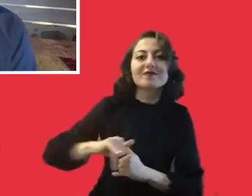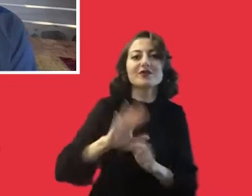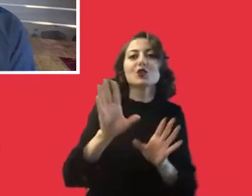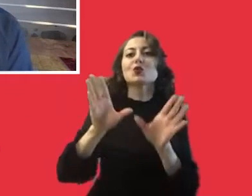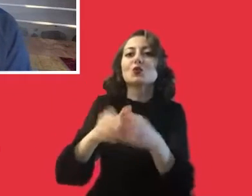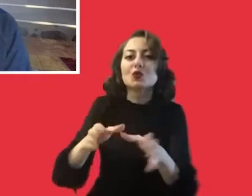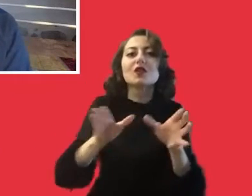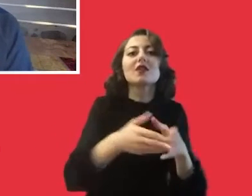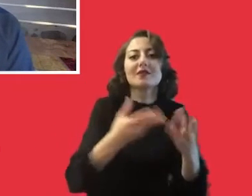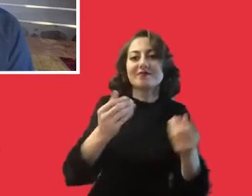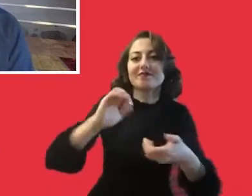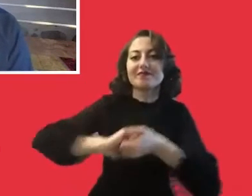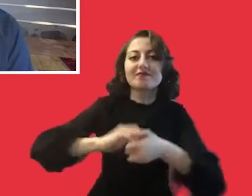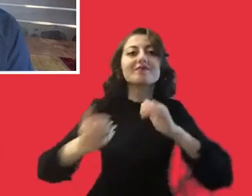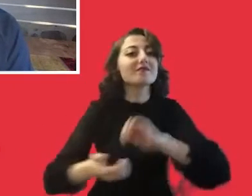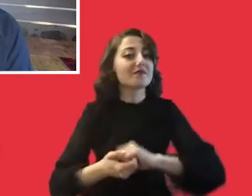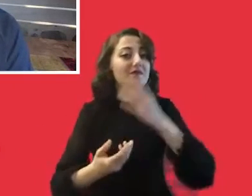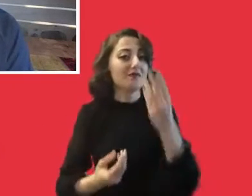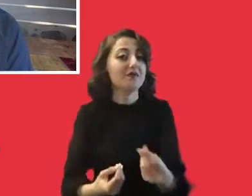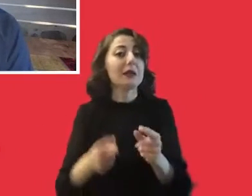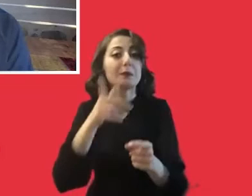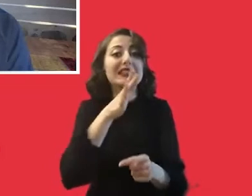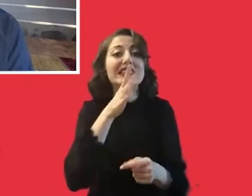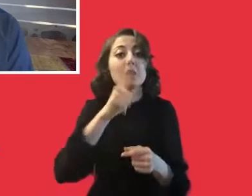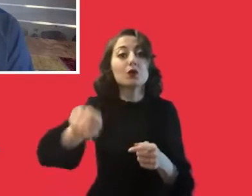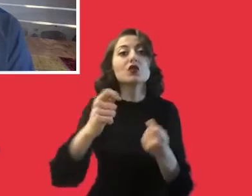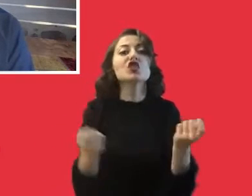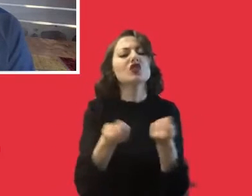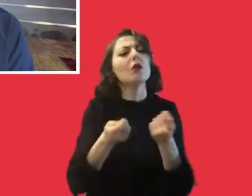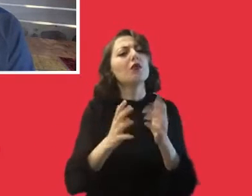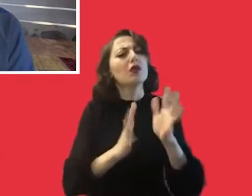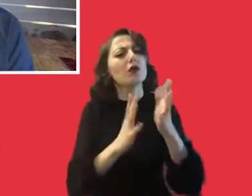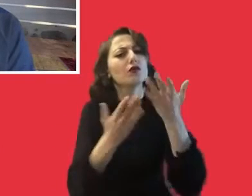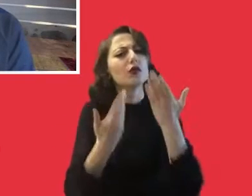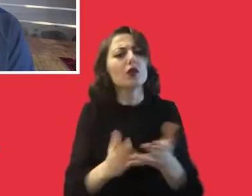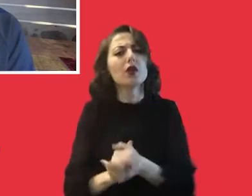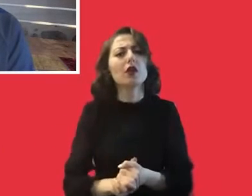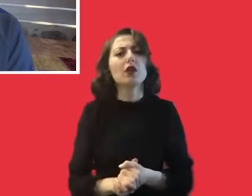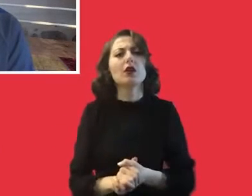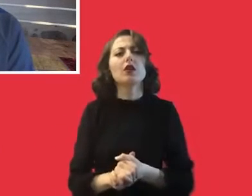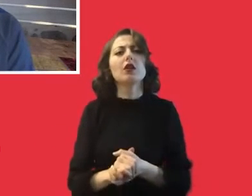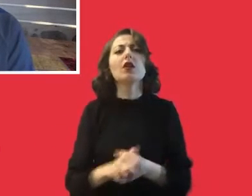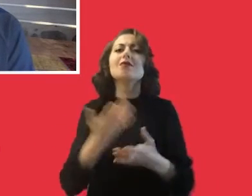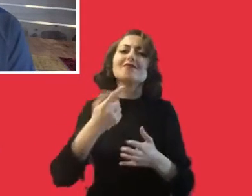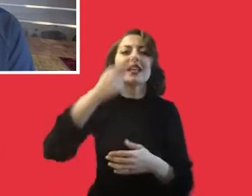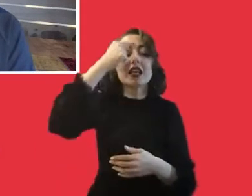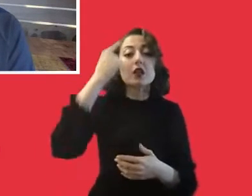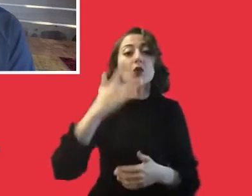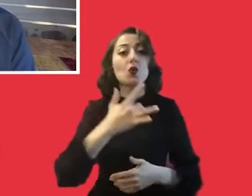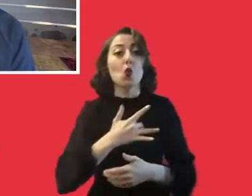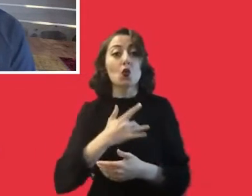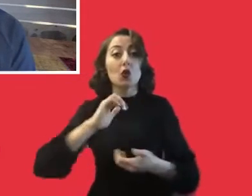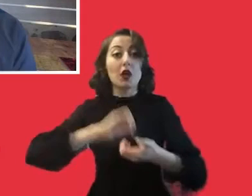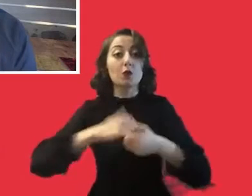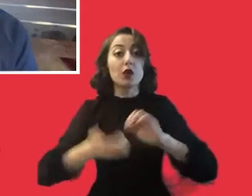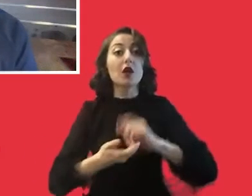a group of people came together and we created a union under the roof of BoMoVu, and we still have this